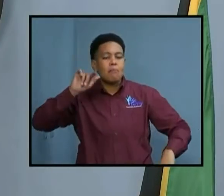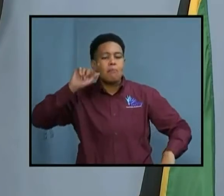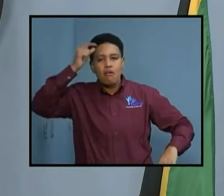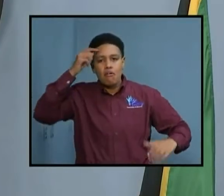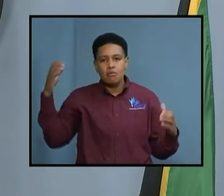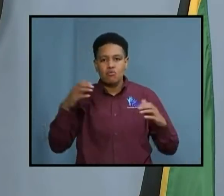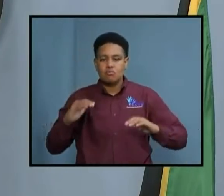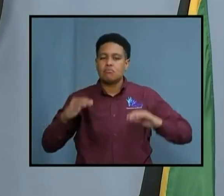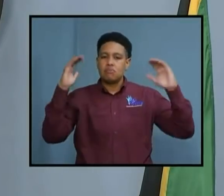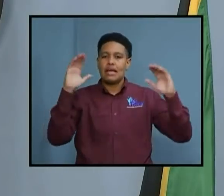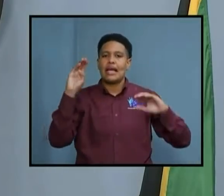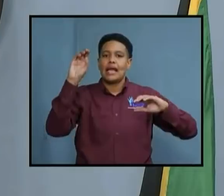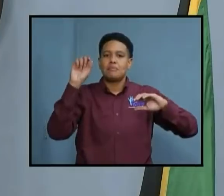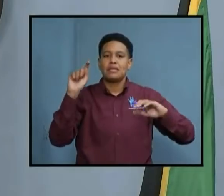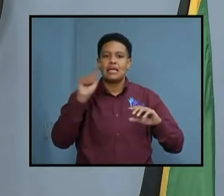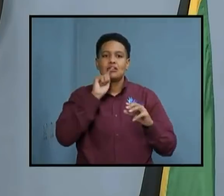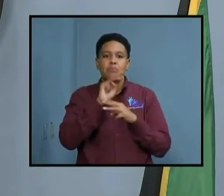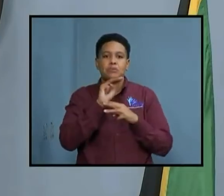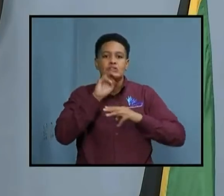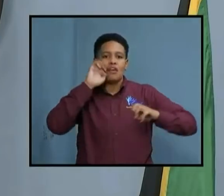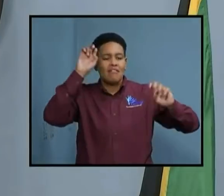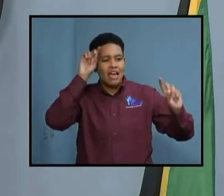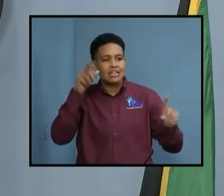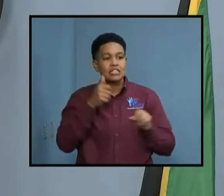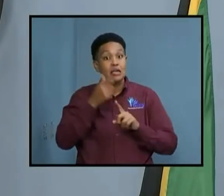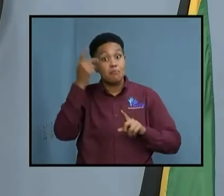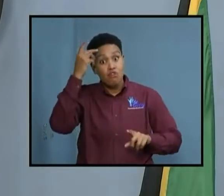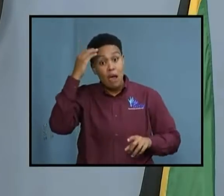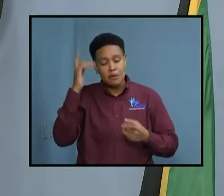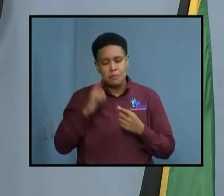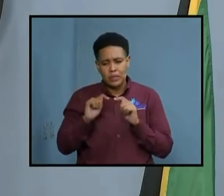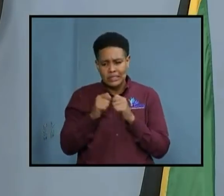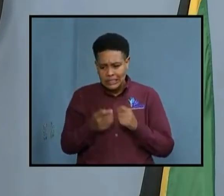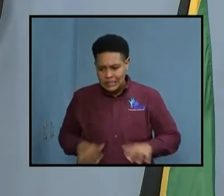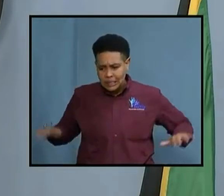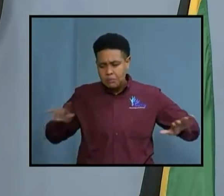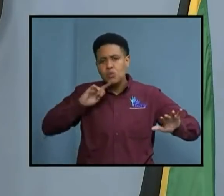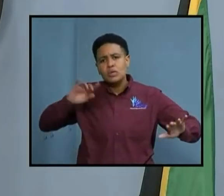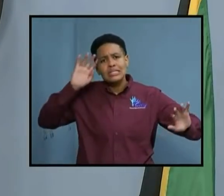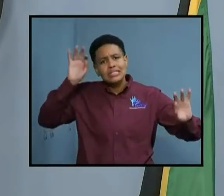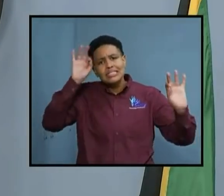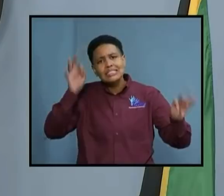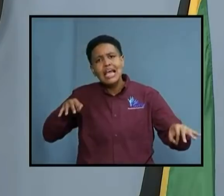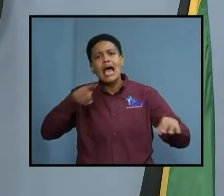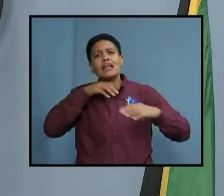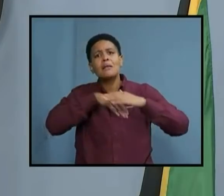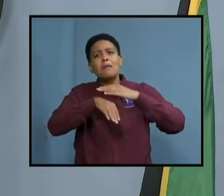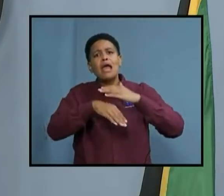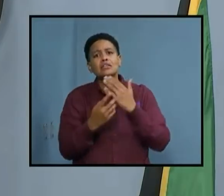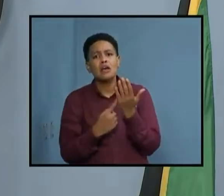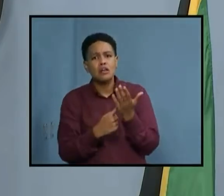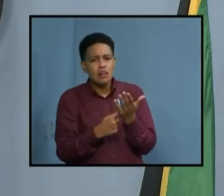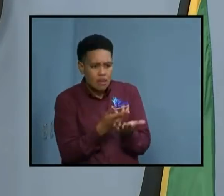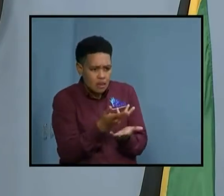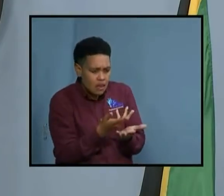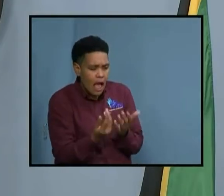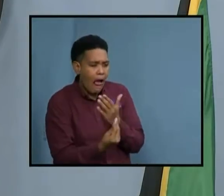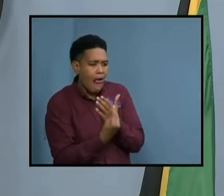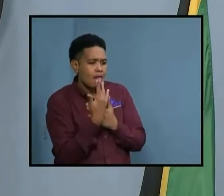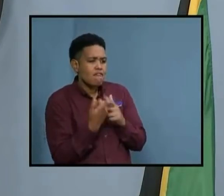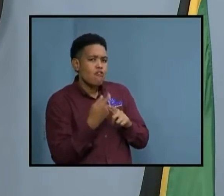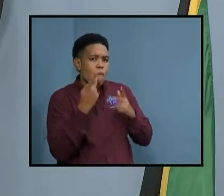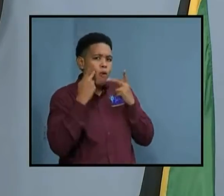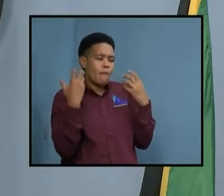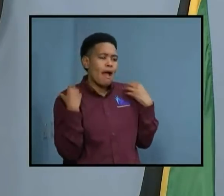cabinet, the Minister of Education, the Prime Minister, and the team, based on consultations and advice from public